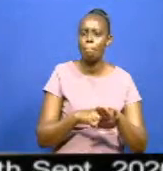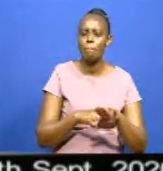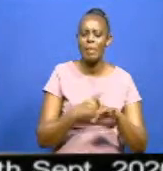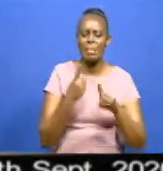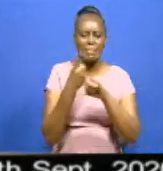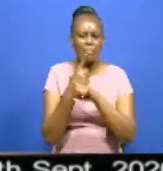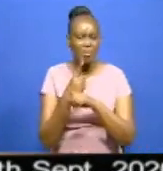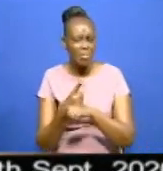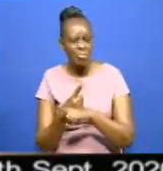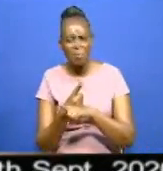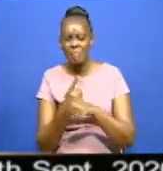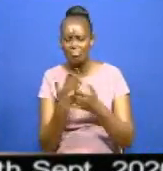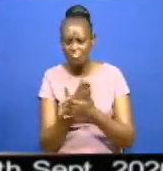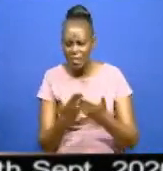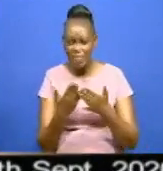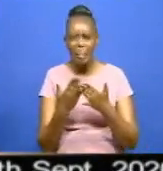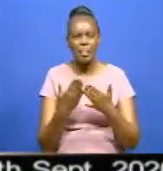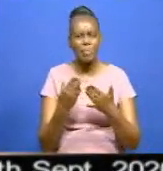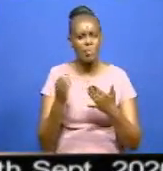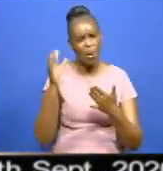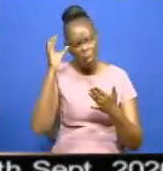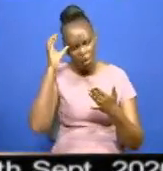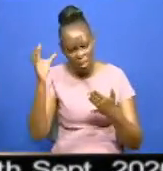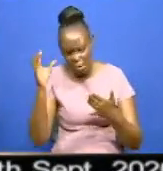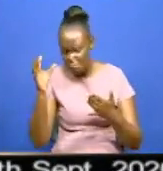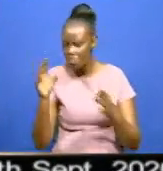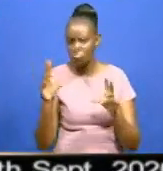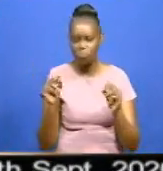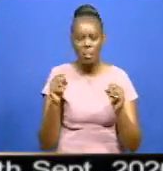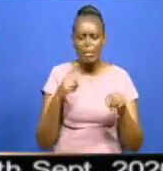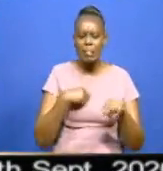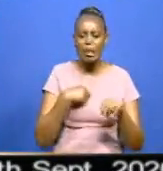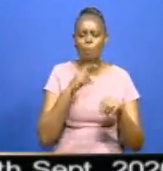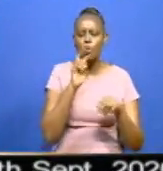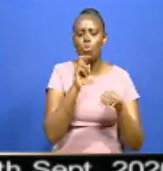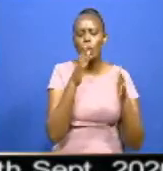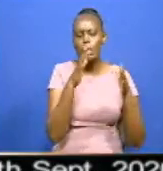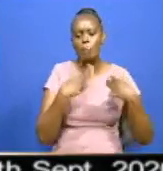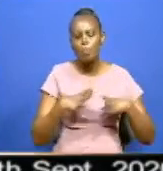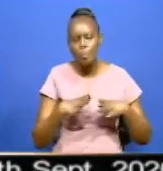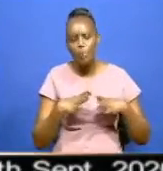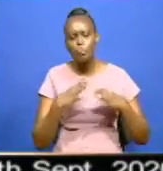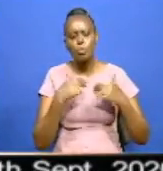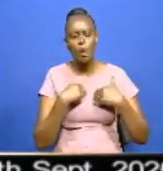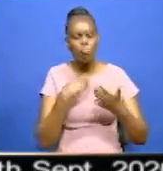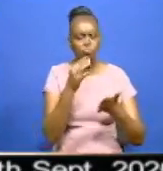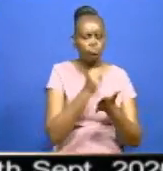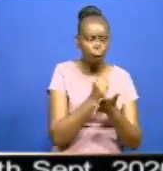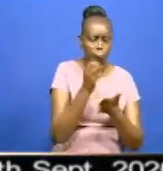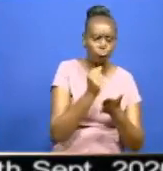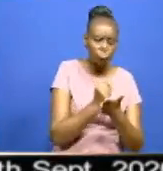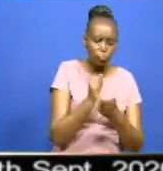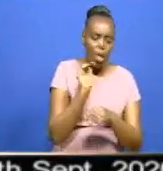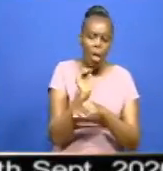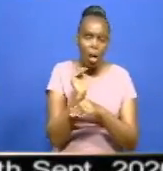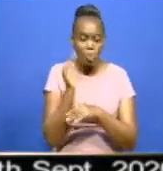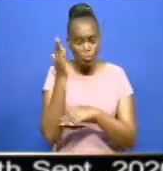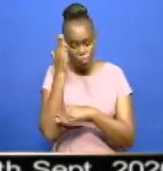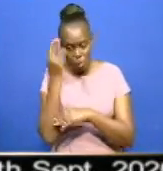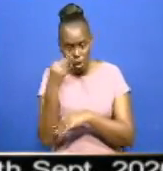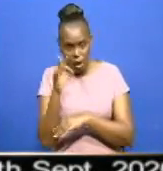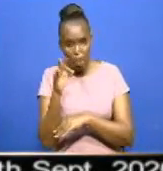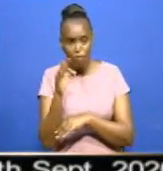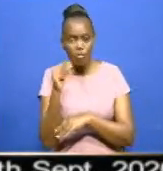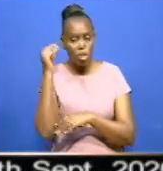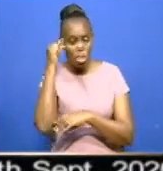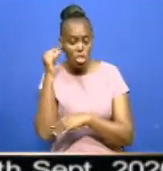or stereotypes, and we do not, when we are looking at people to hold positions, seek to determine whether or not their